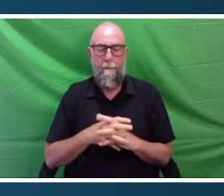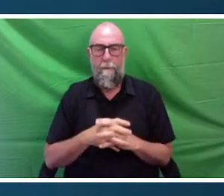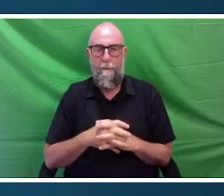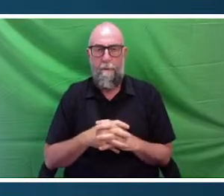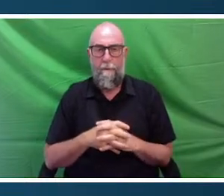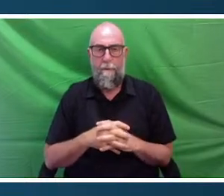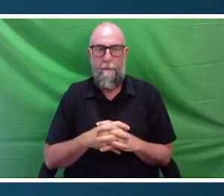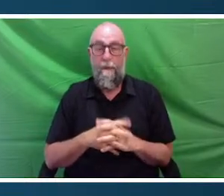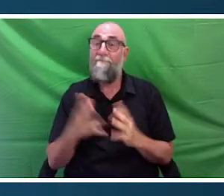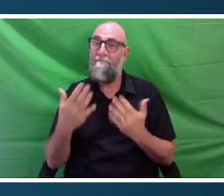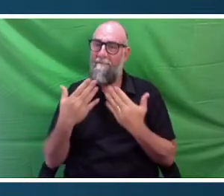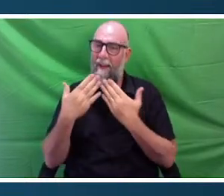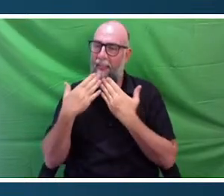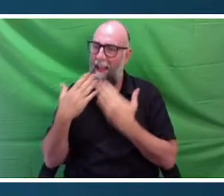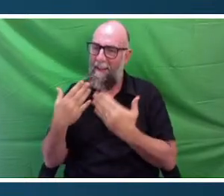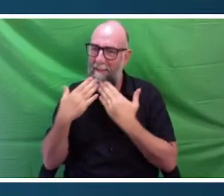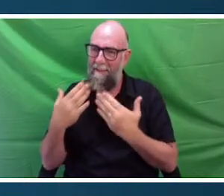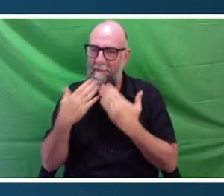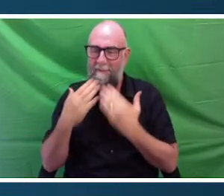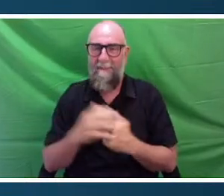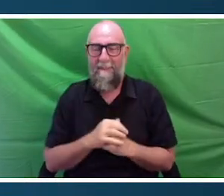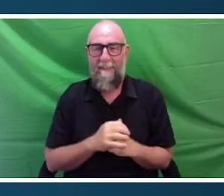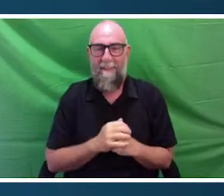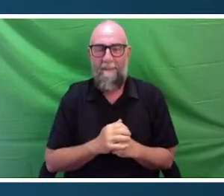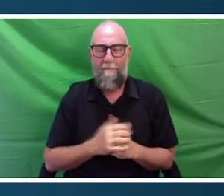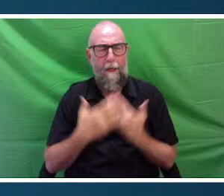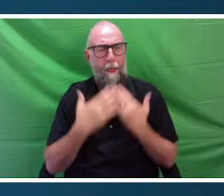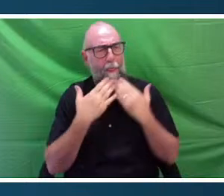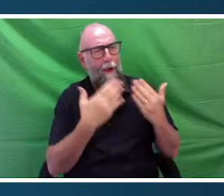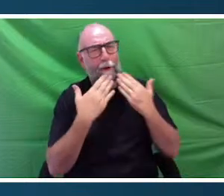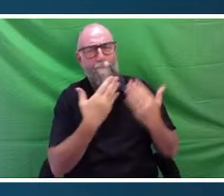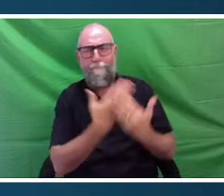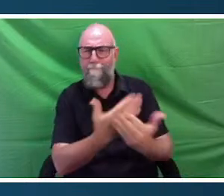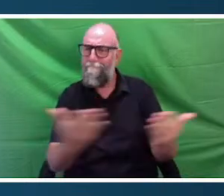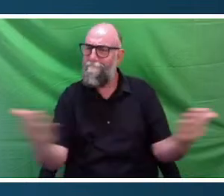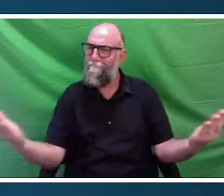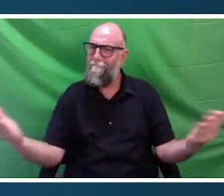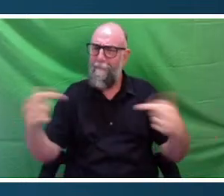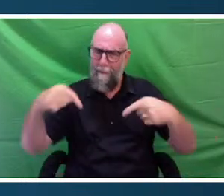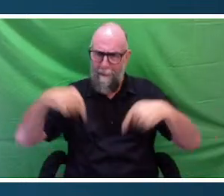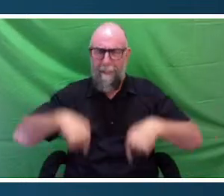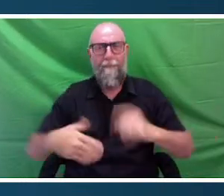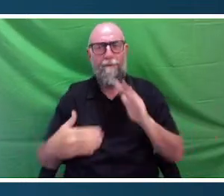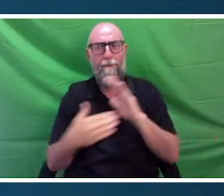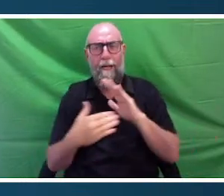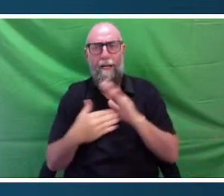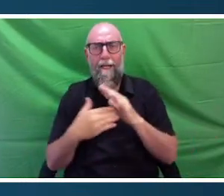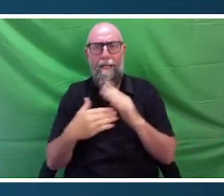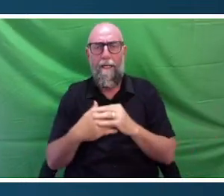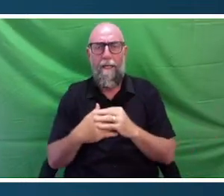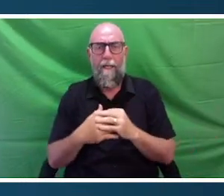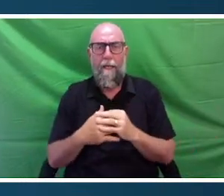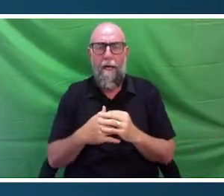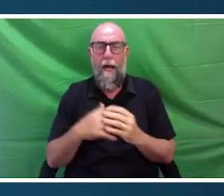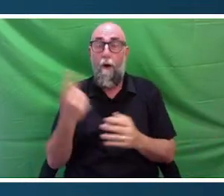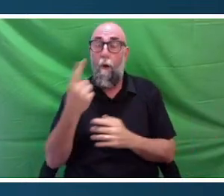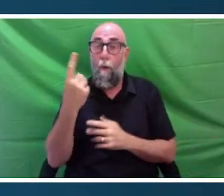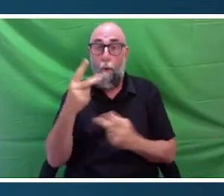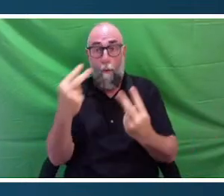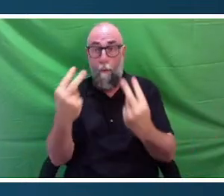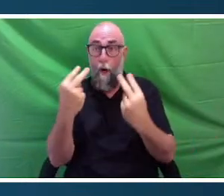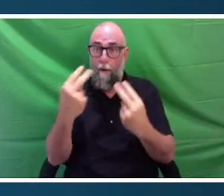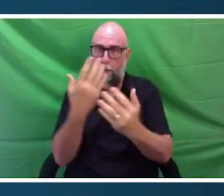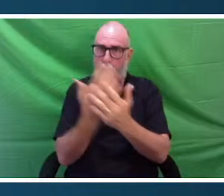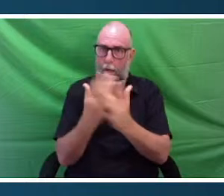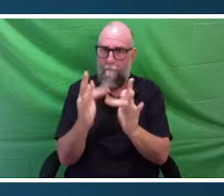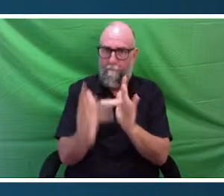Thank you very much, Ross. And thank you, everyone, for being here, and to all of you who are listening online. As we